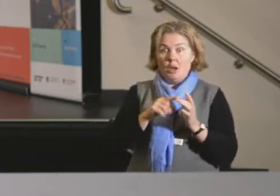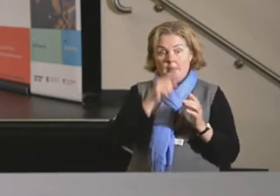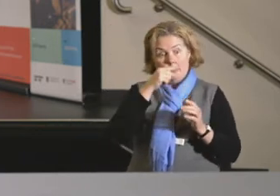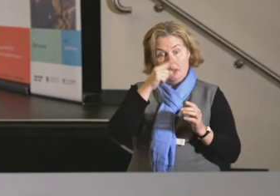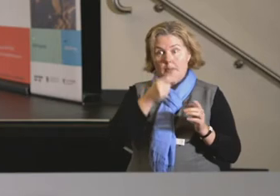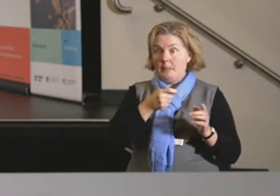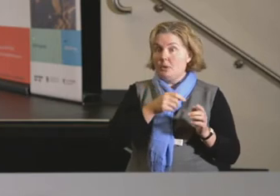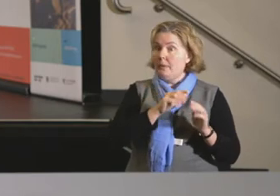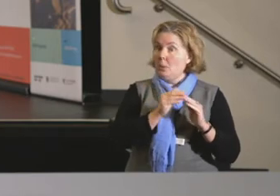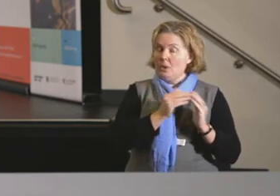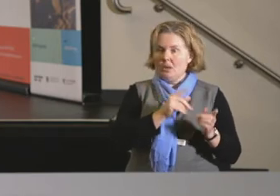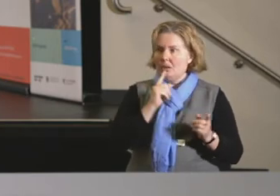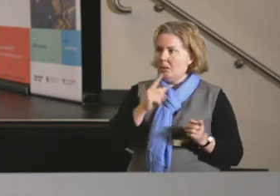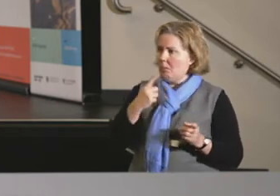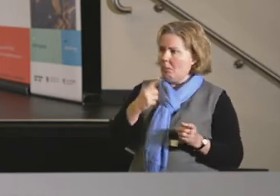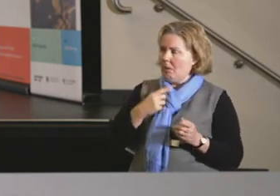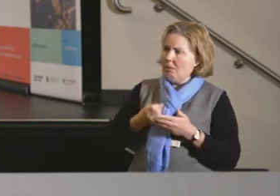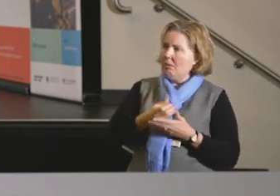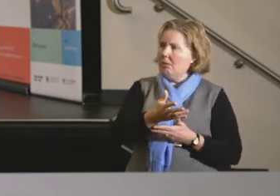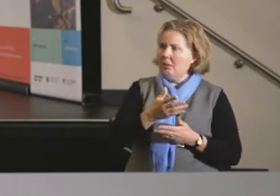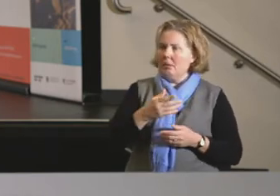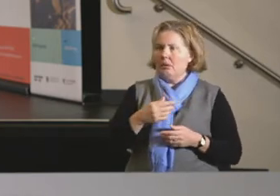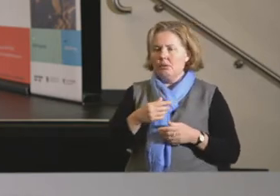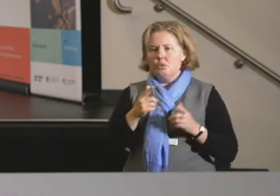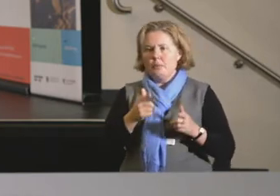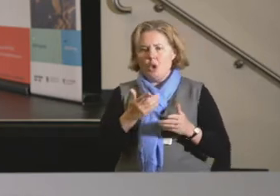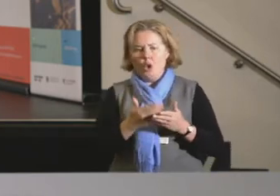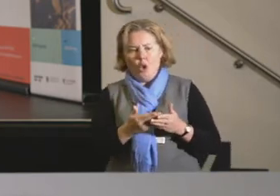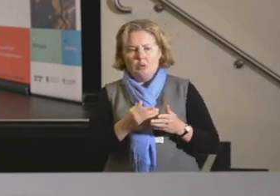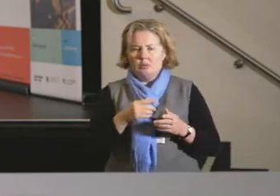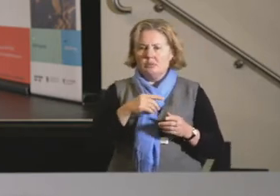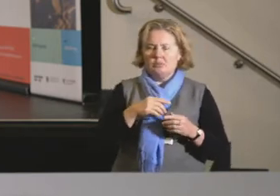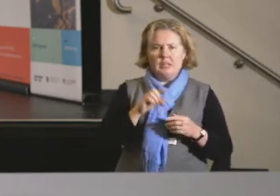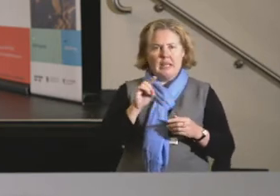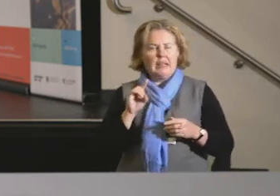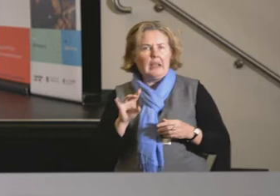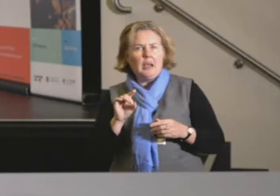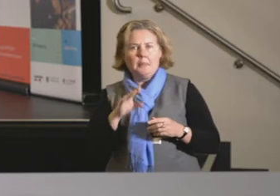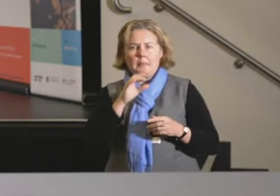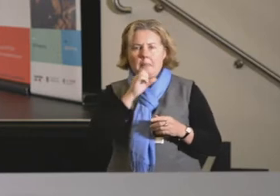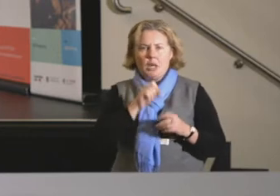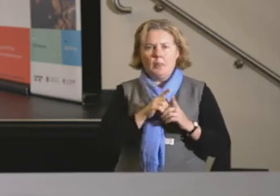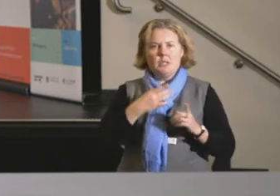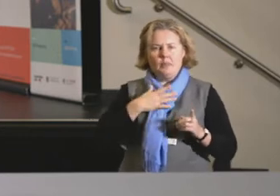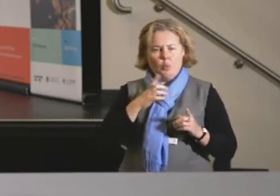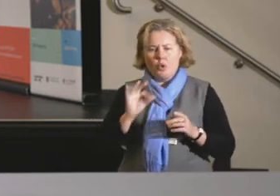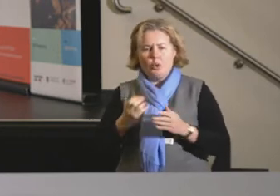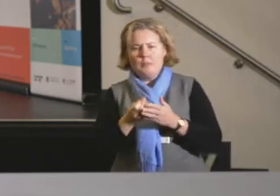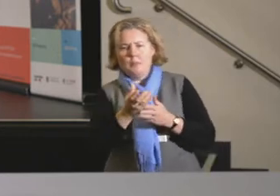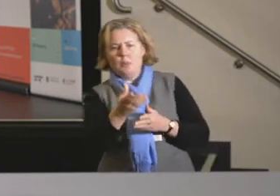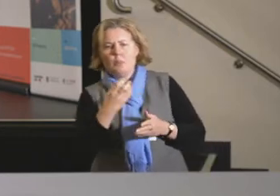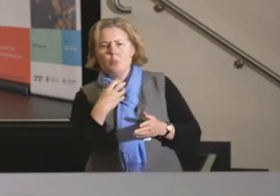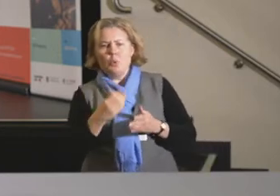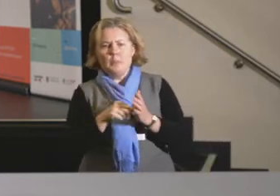gay men like me on mental health services? Why isn't it all being directed towards trans people? Because we know they have the highest rates of